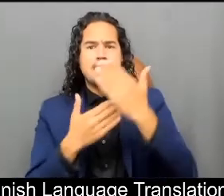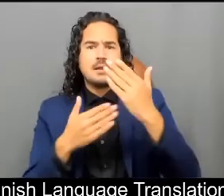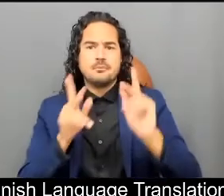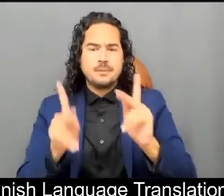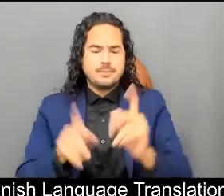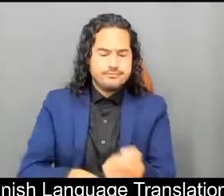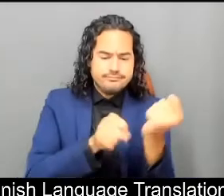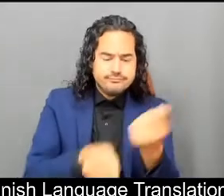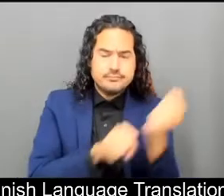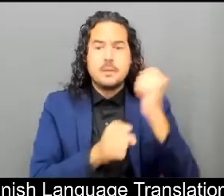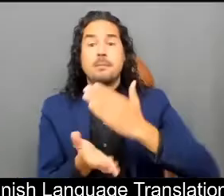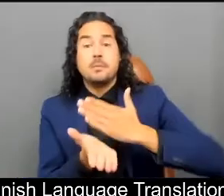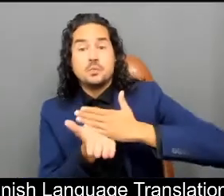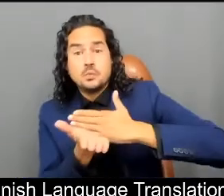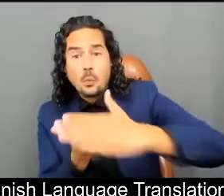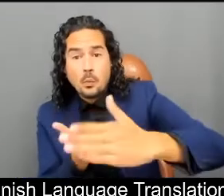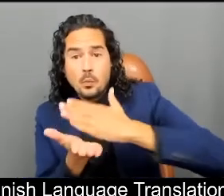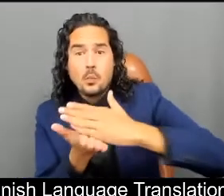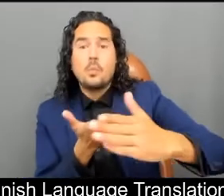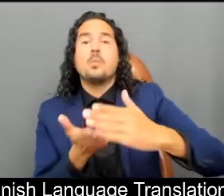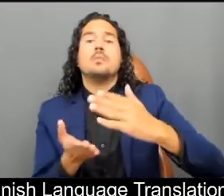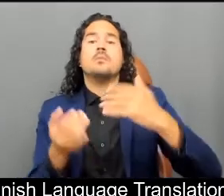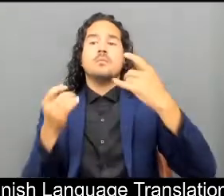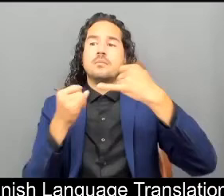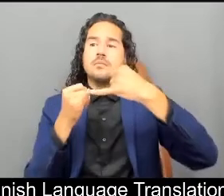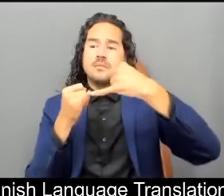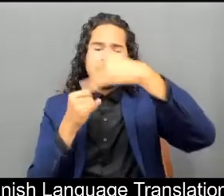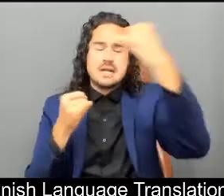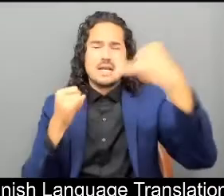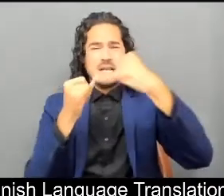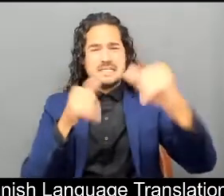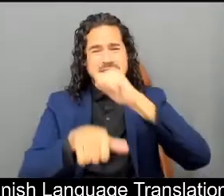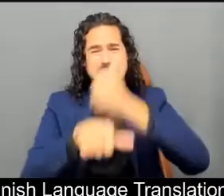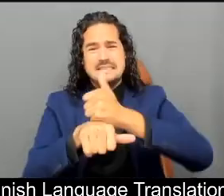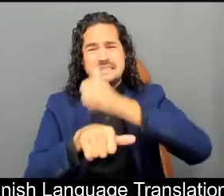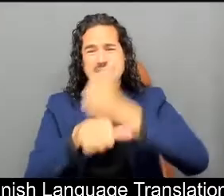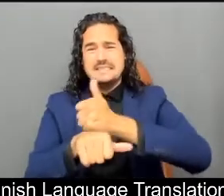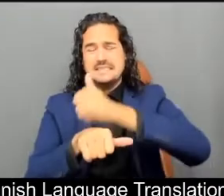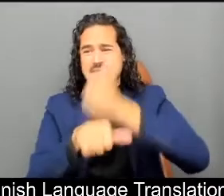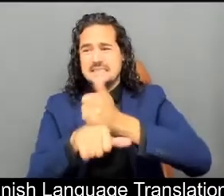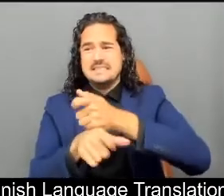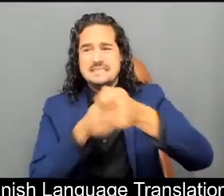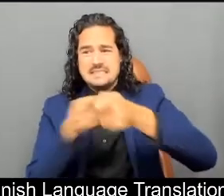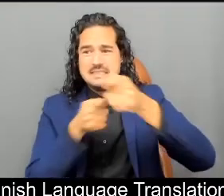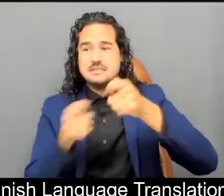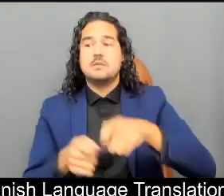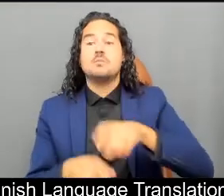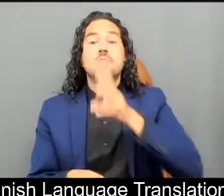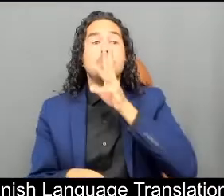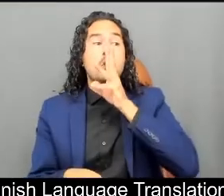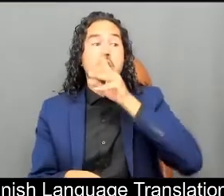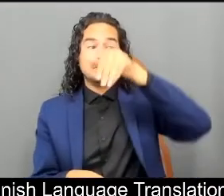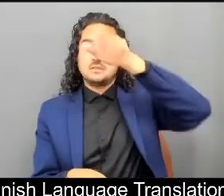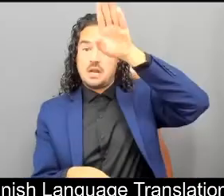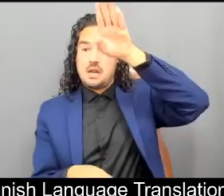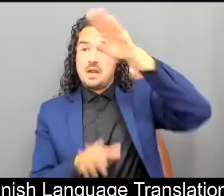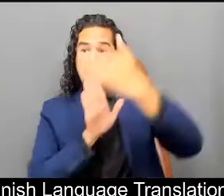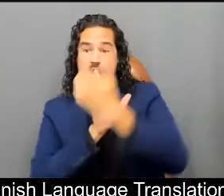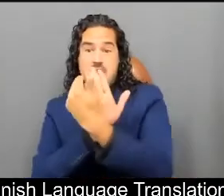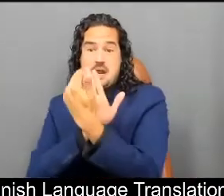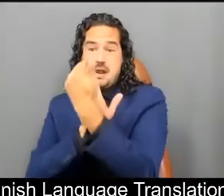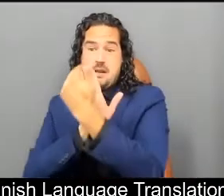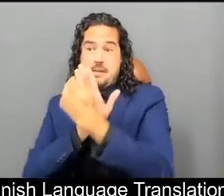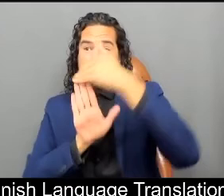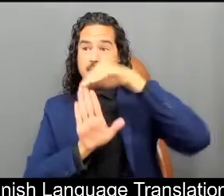line, and the water that came down from all the way at the top. Like we talked before, there's about 2 miles of hose